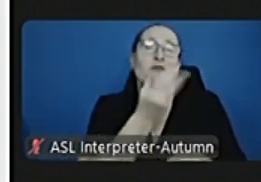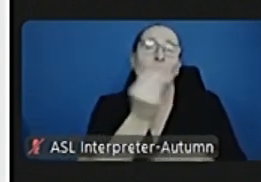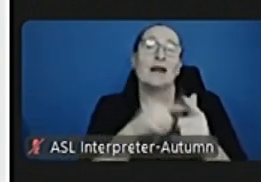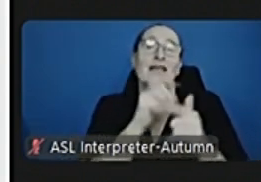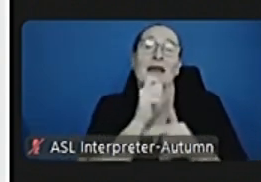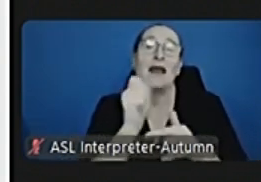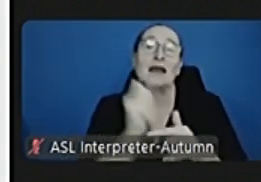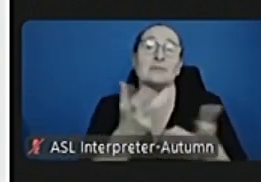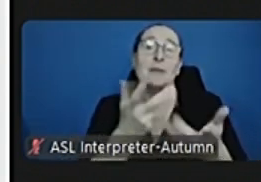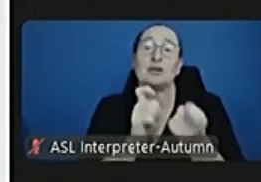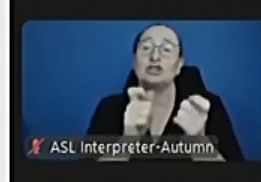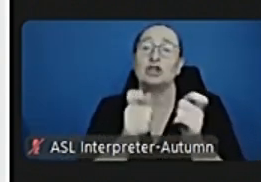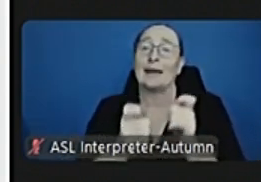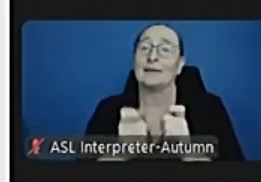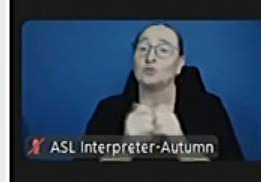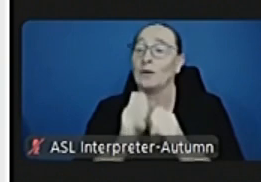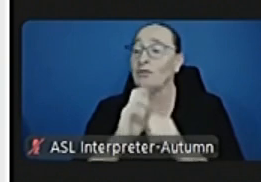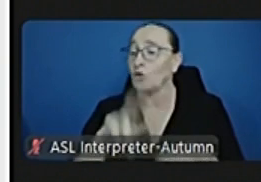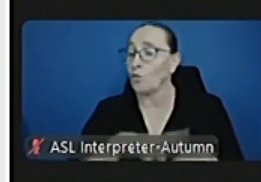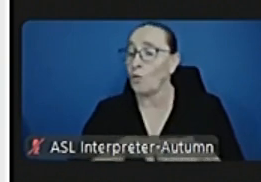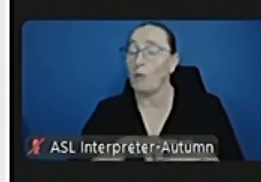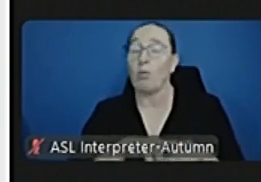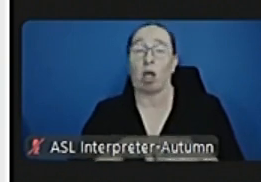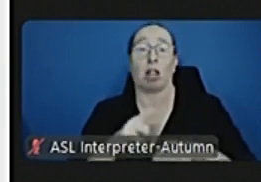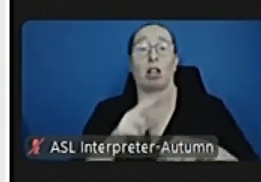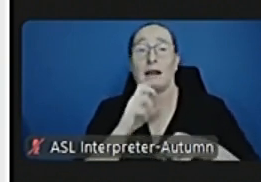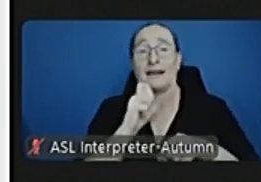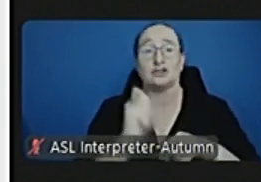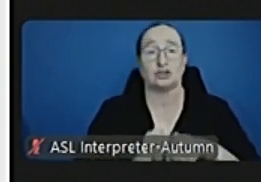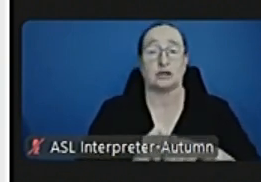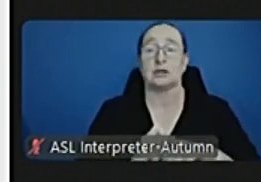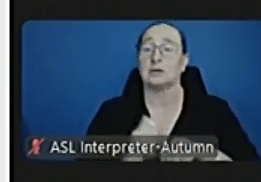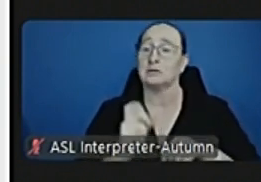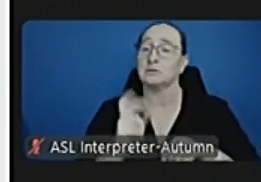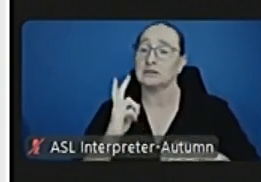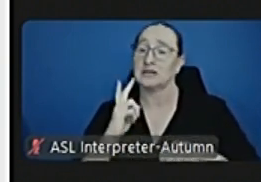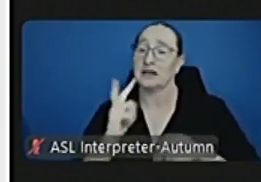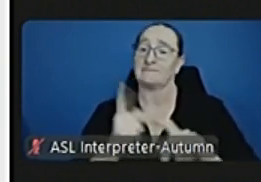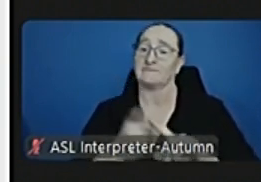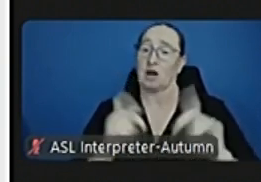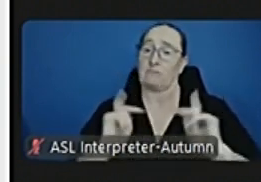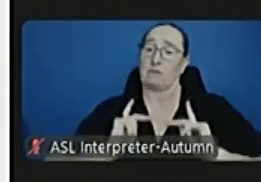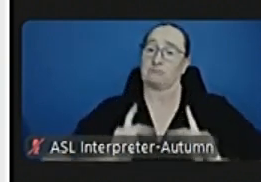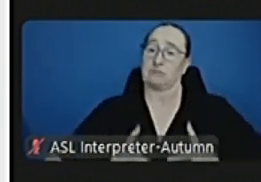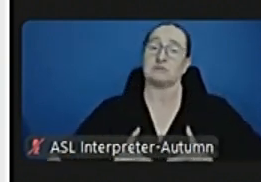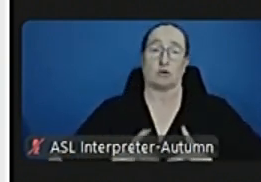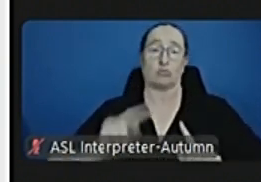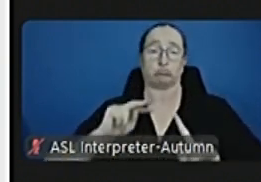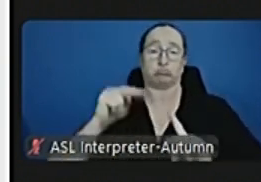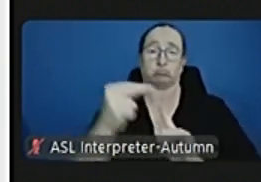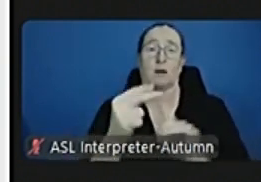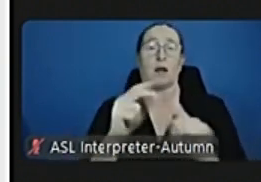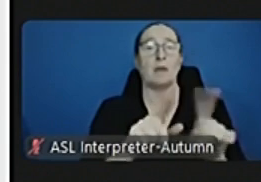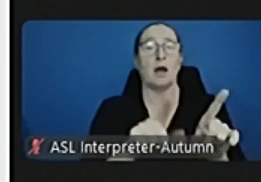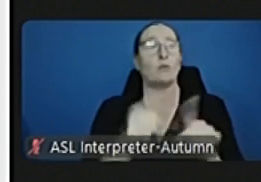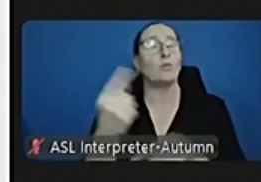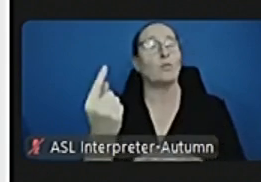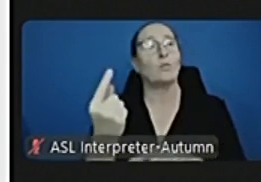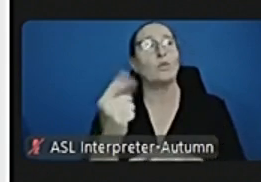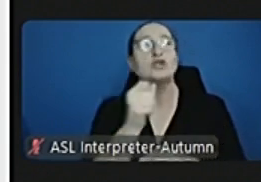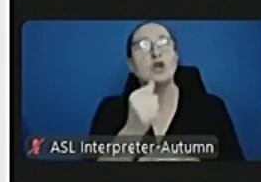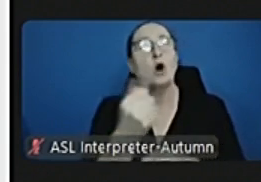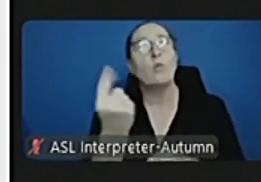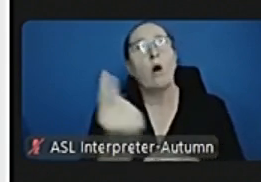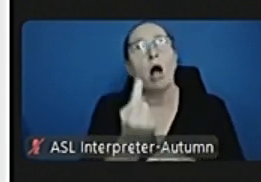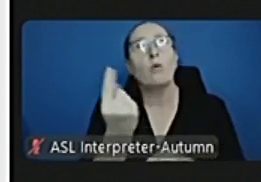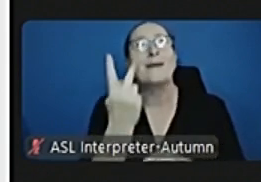change in normal aging. So we can certainly see the normal aging from a physical standpoint. But we don't always see